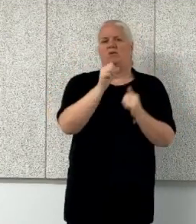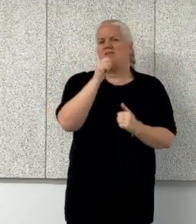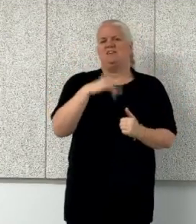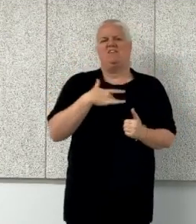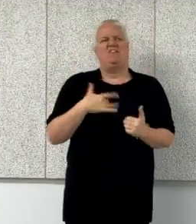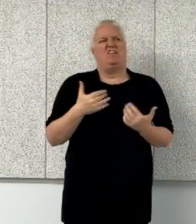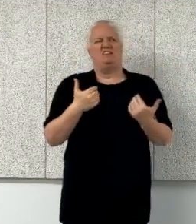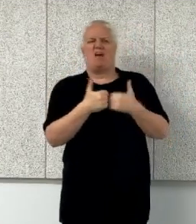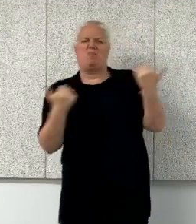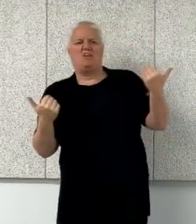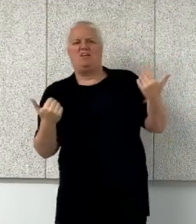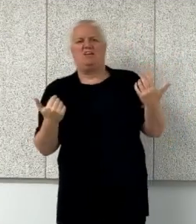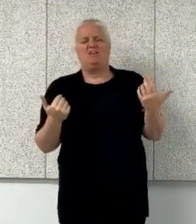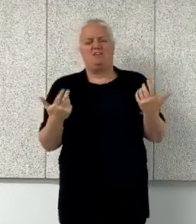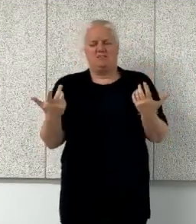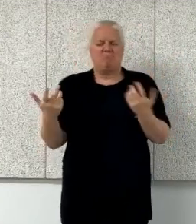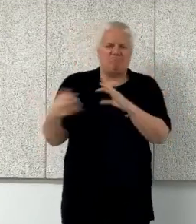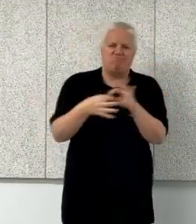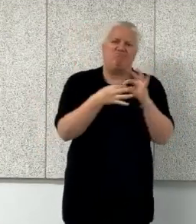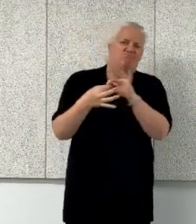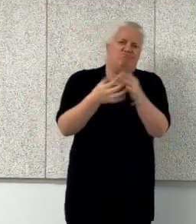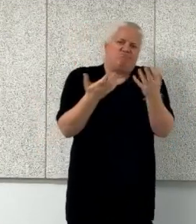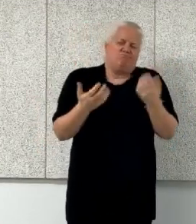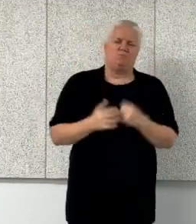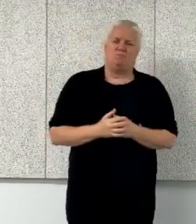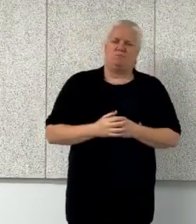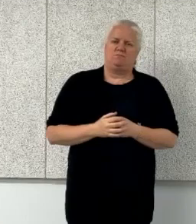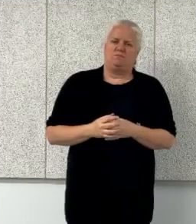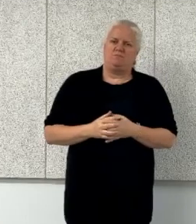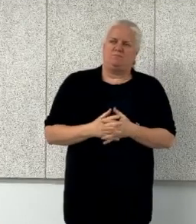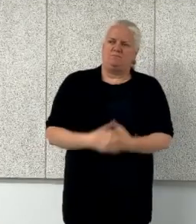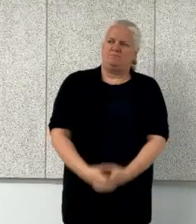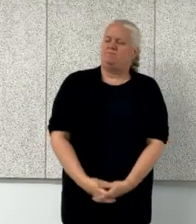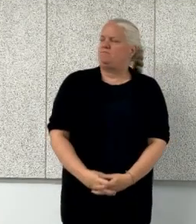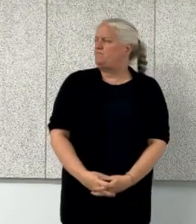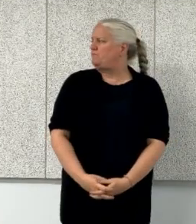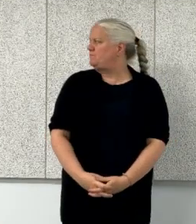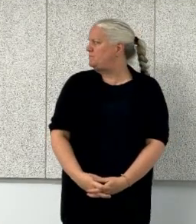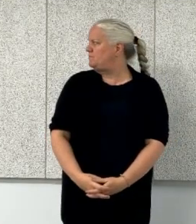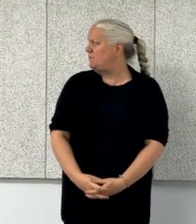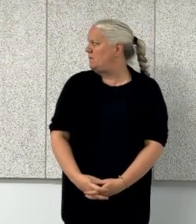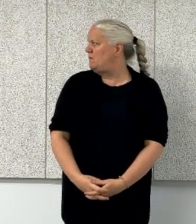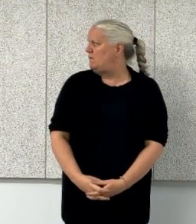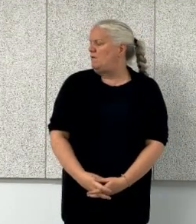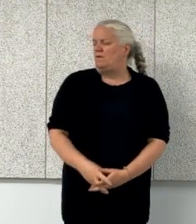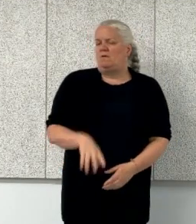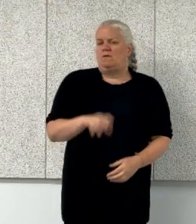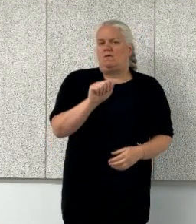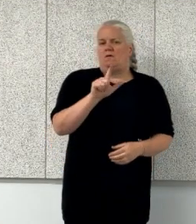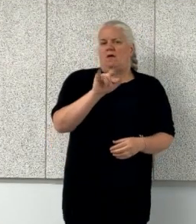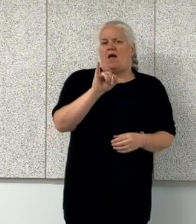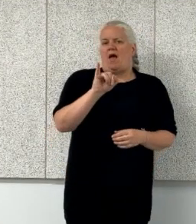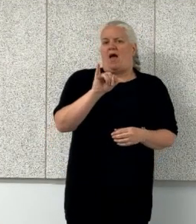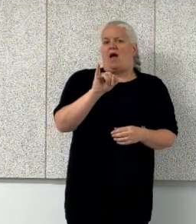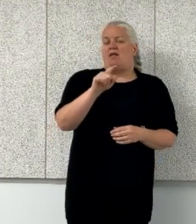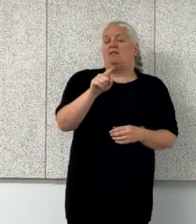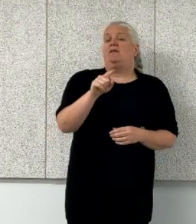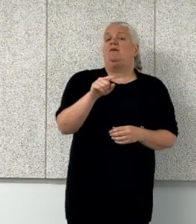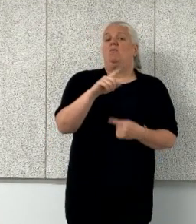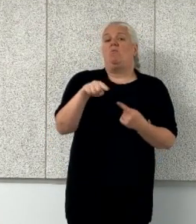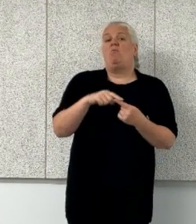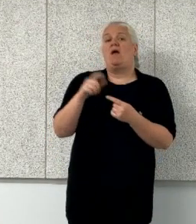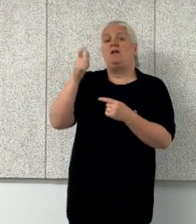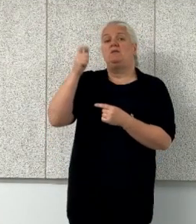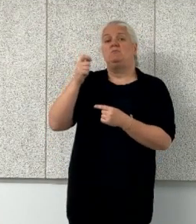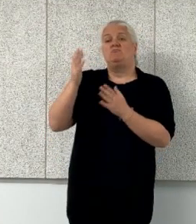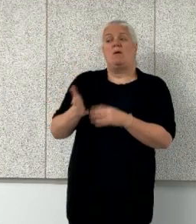not separate from it. They are part of that whole community. I love that you called out, like, mentioning that people are subscribers when they're there, because